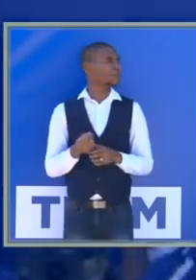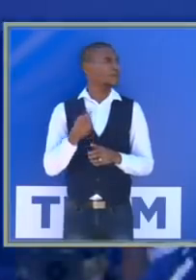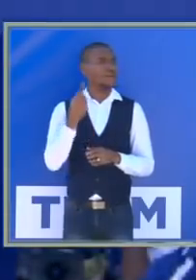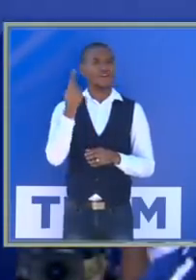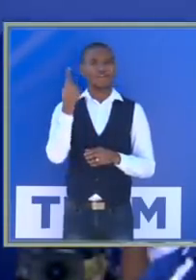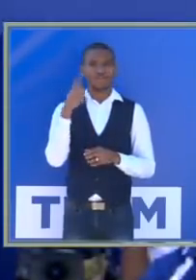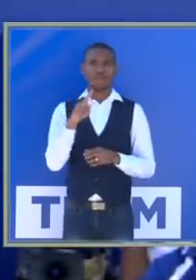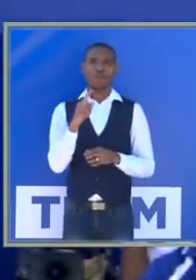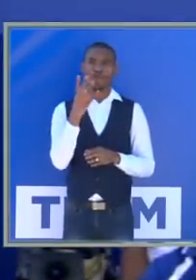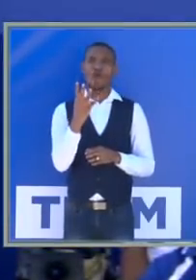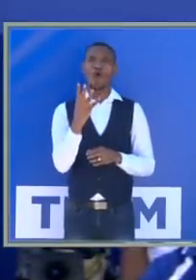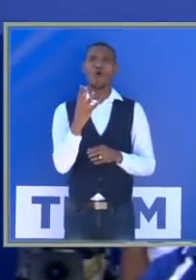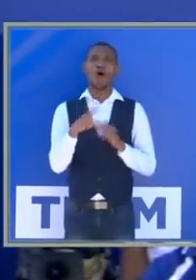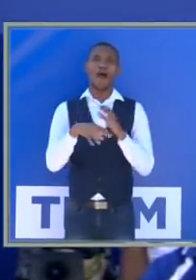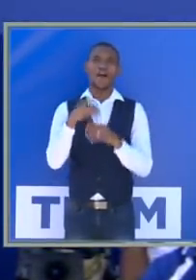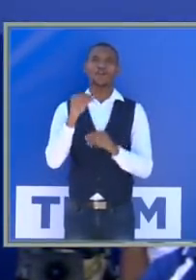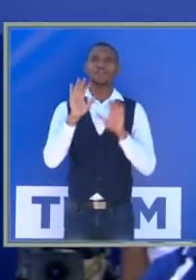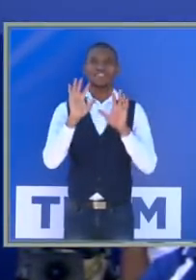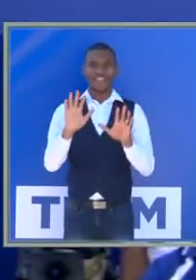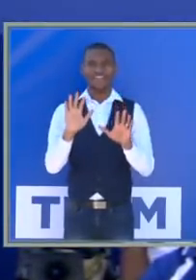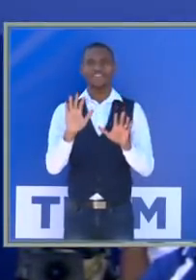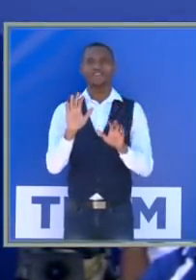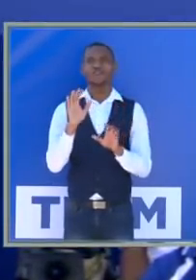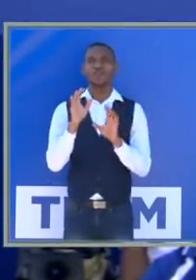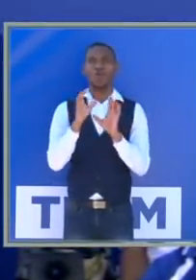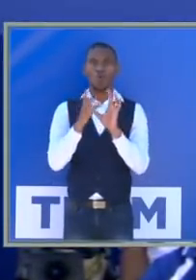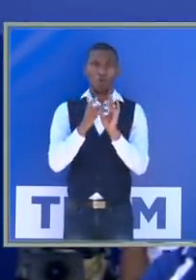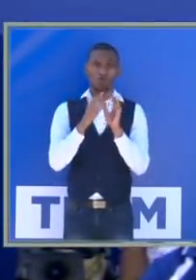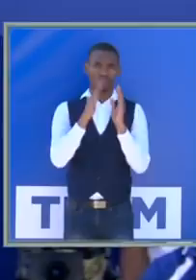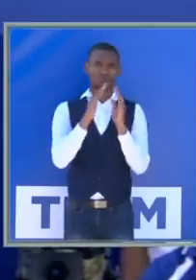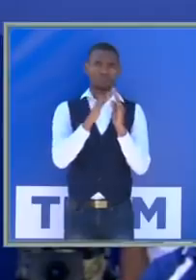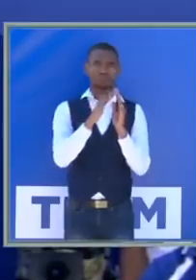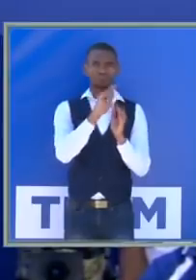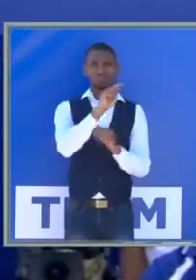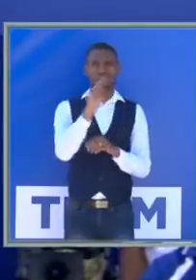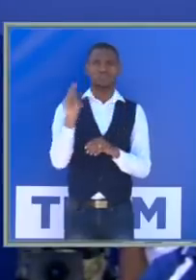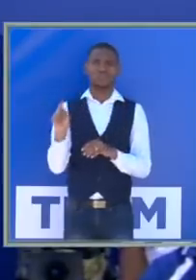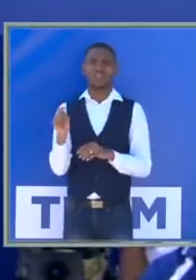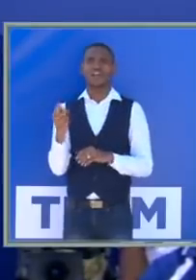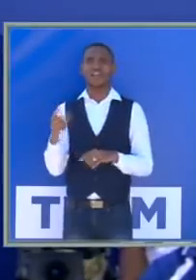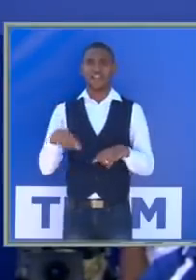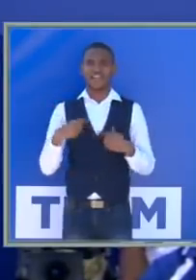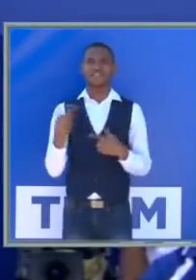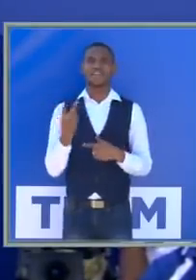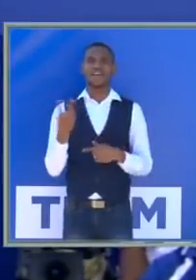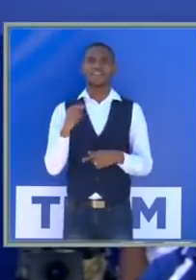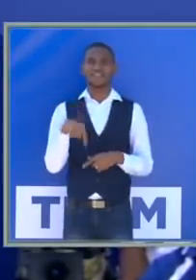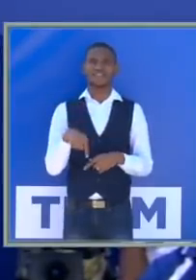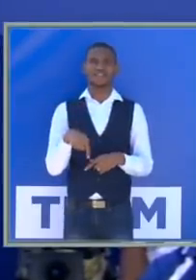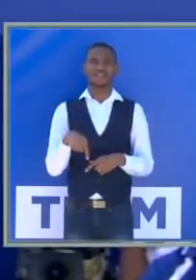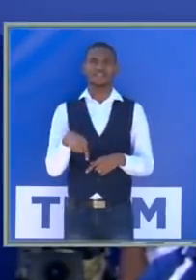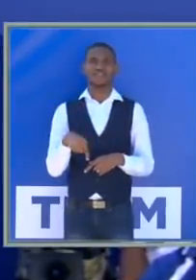4 out of every 10 homes in our country live like this.